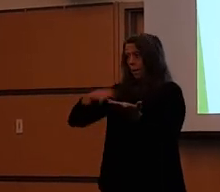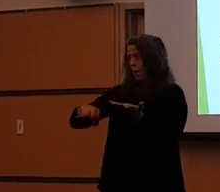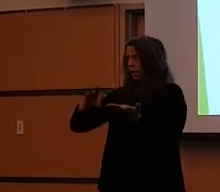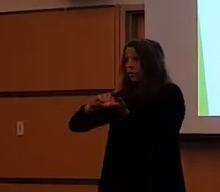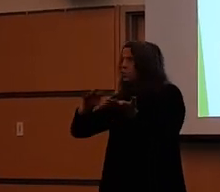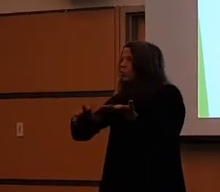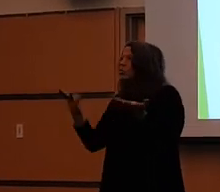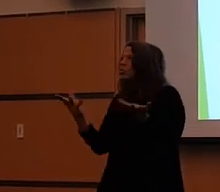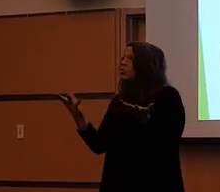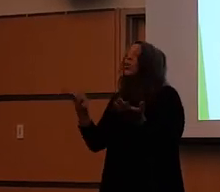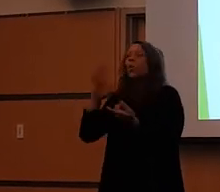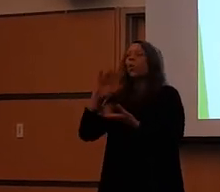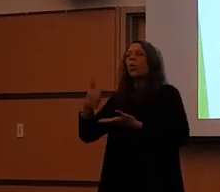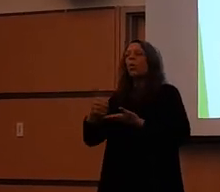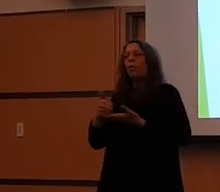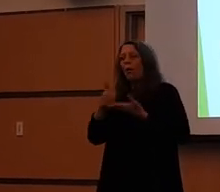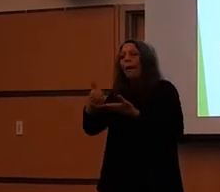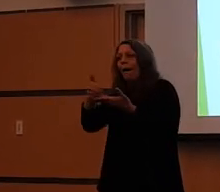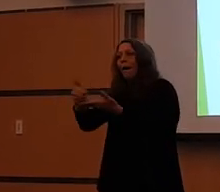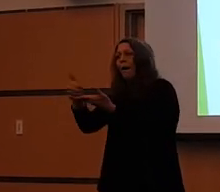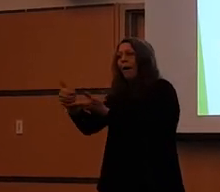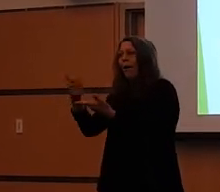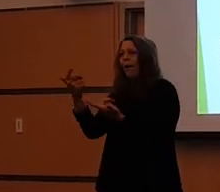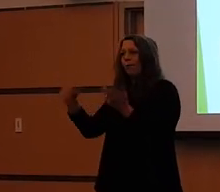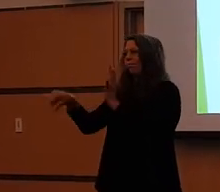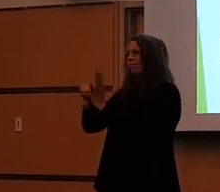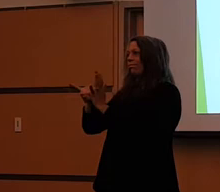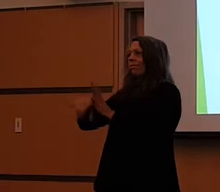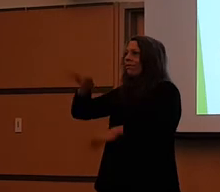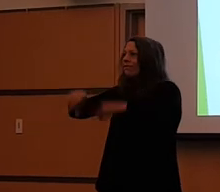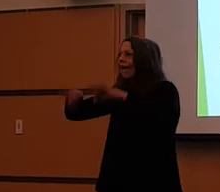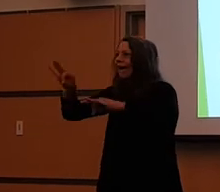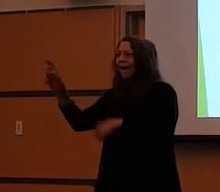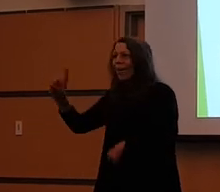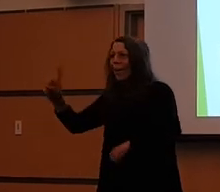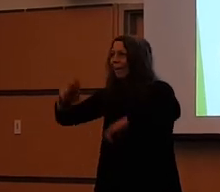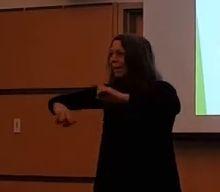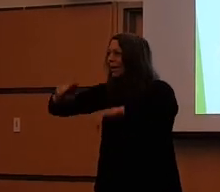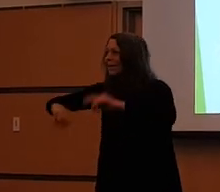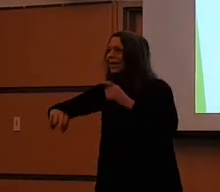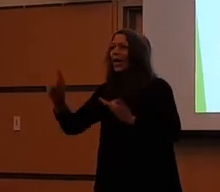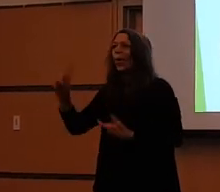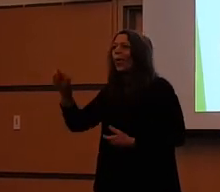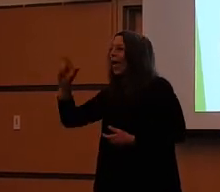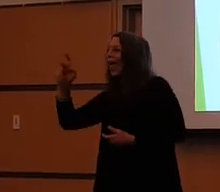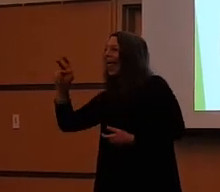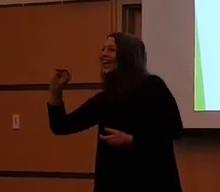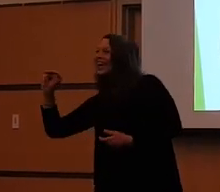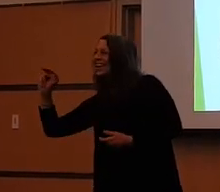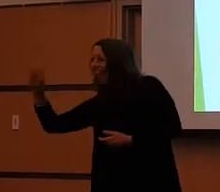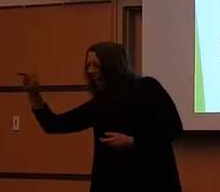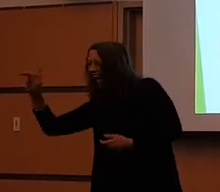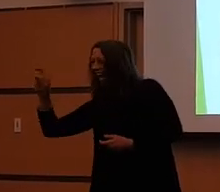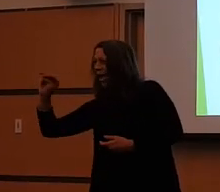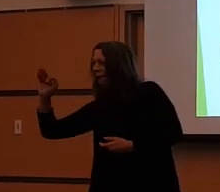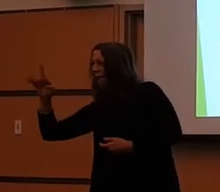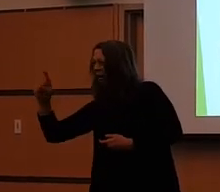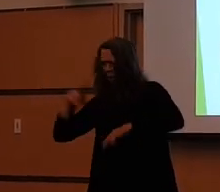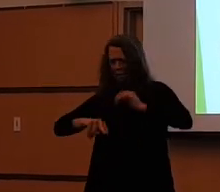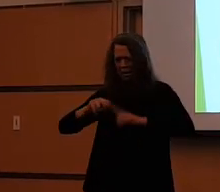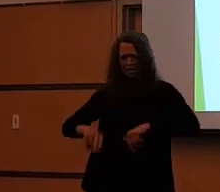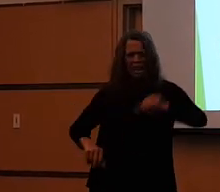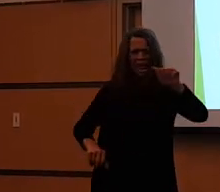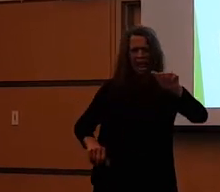them find buildings, landmarks. Where is the building A? Where is the building C? Where is the